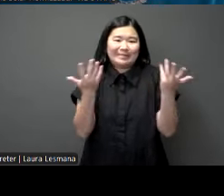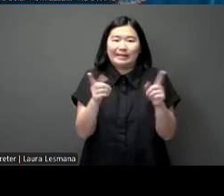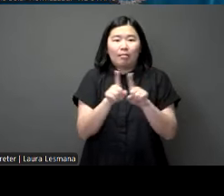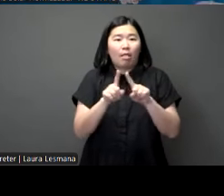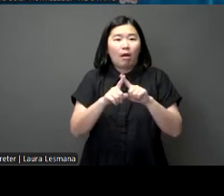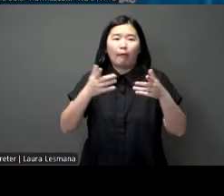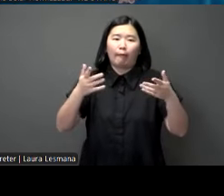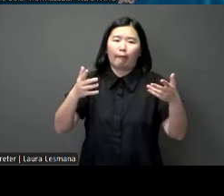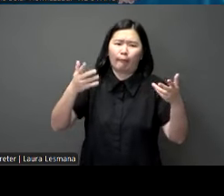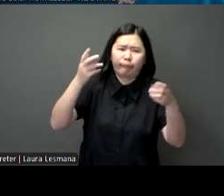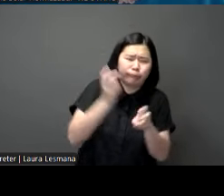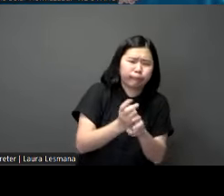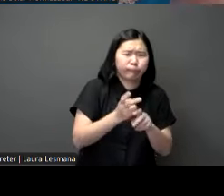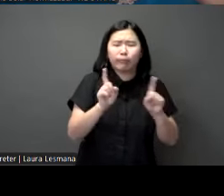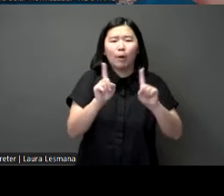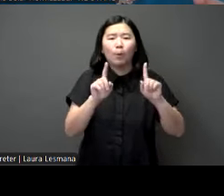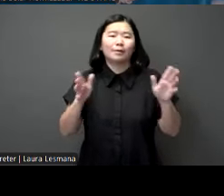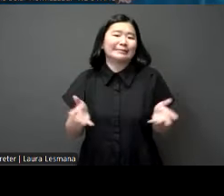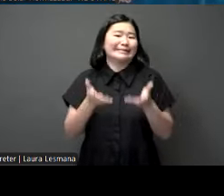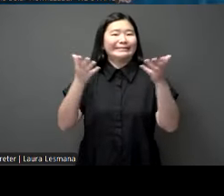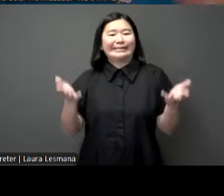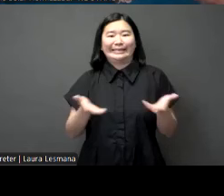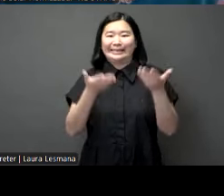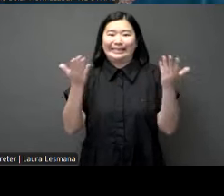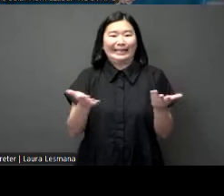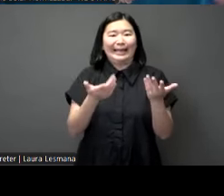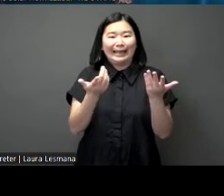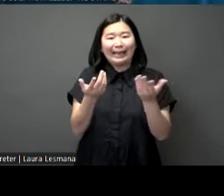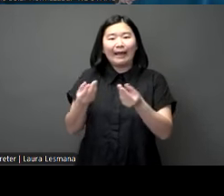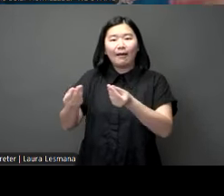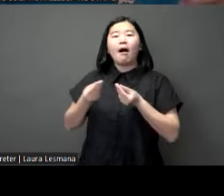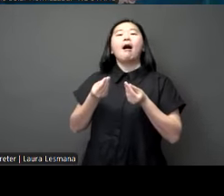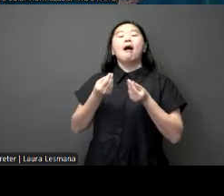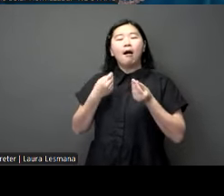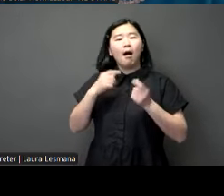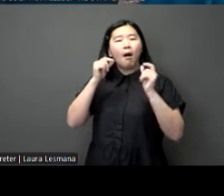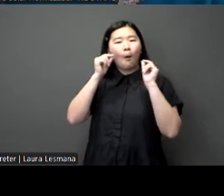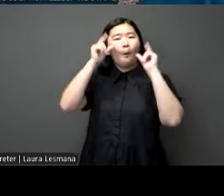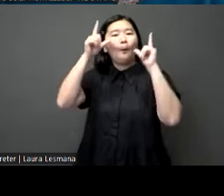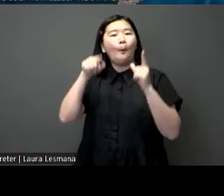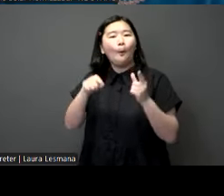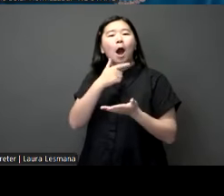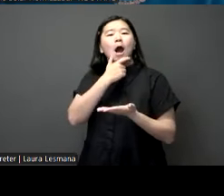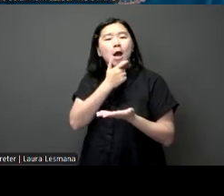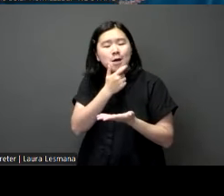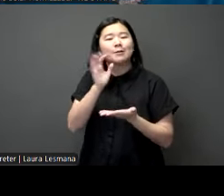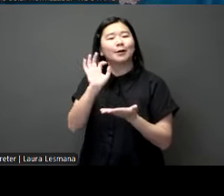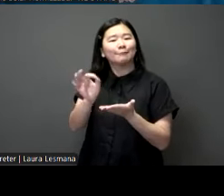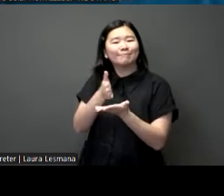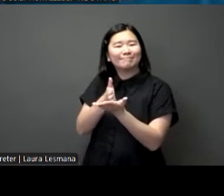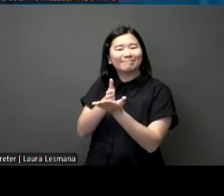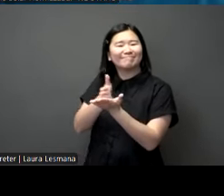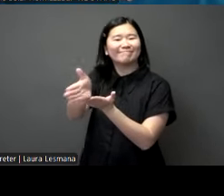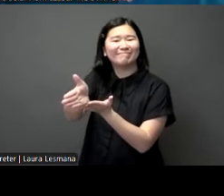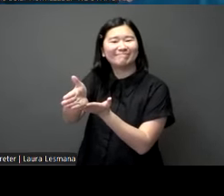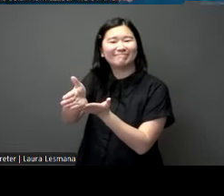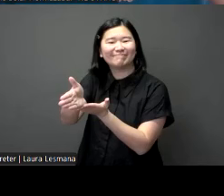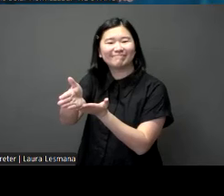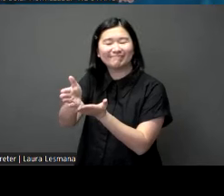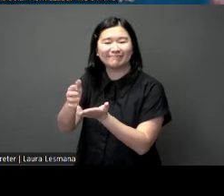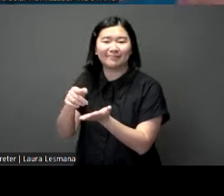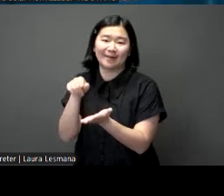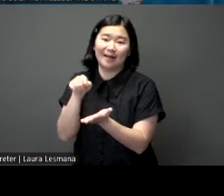needs and vulnerability, and to take a comprehensive view of what's going on. And this allows for some teams that, for some of the